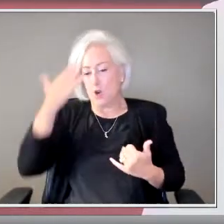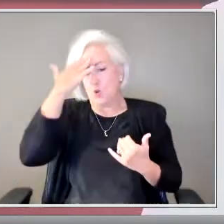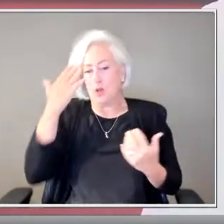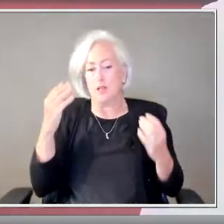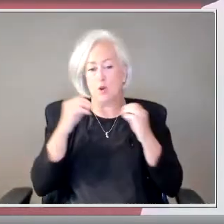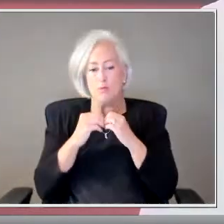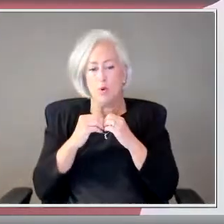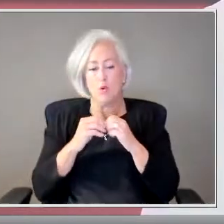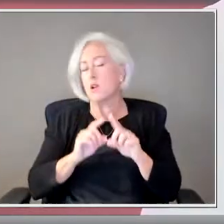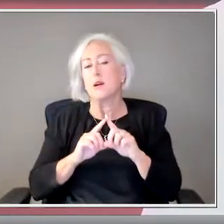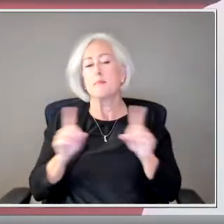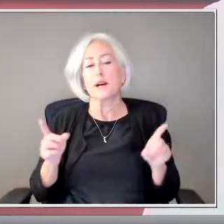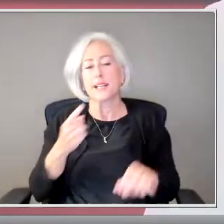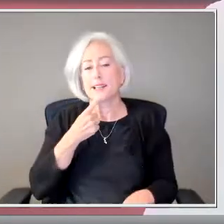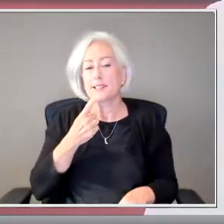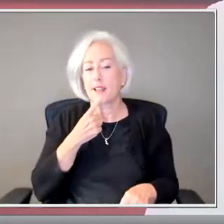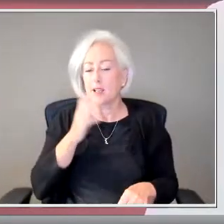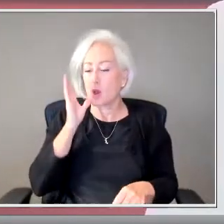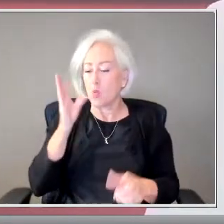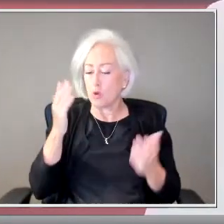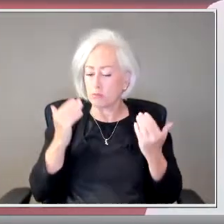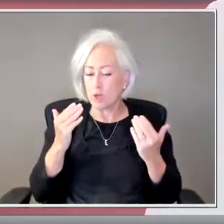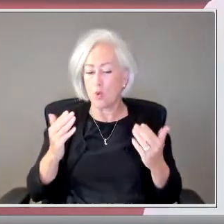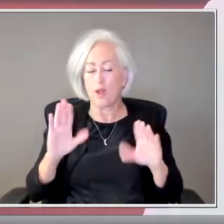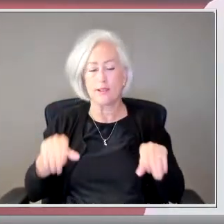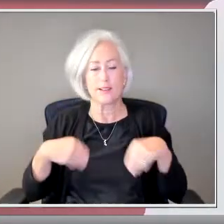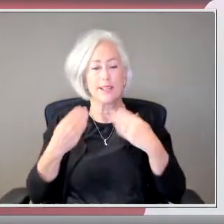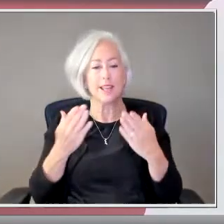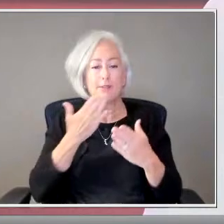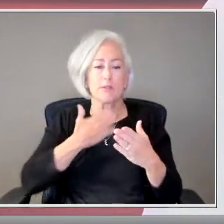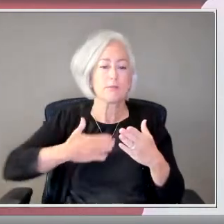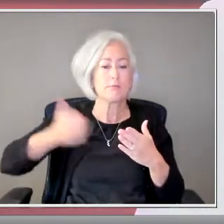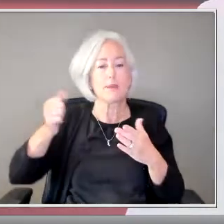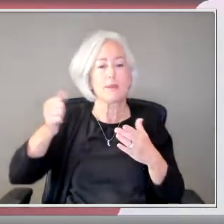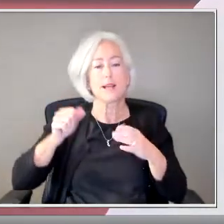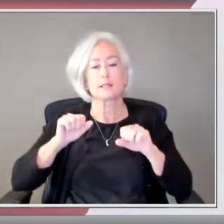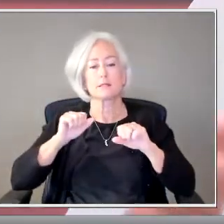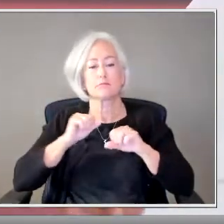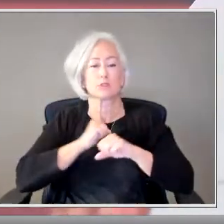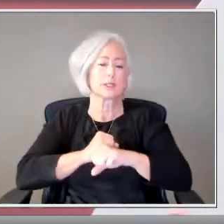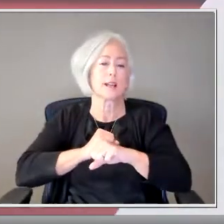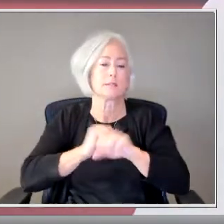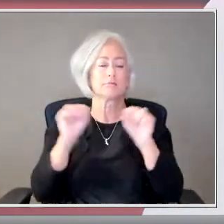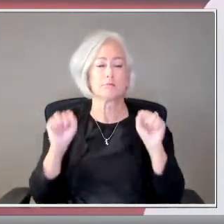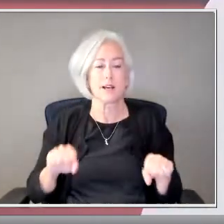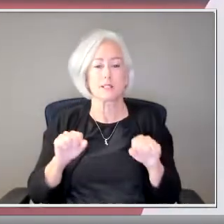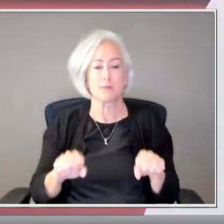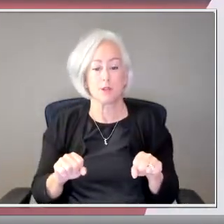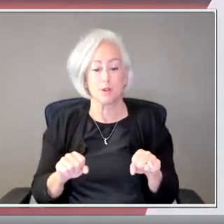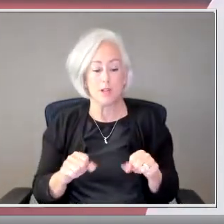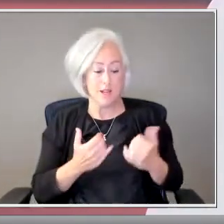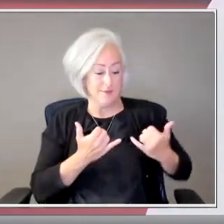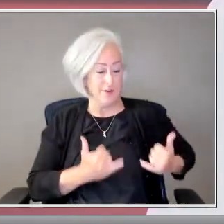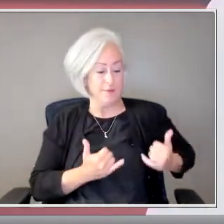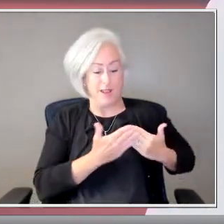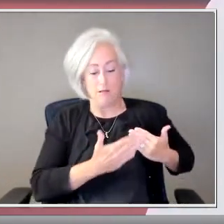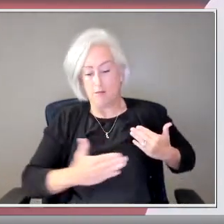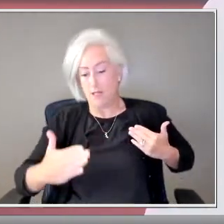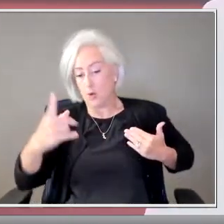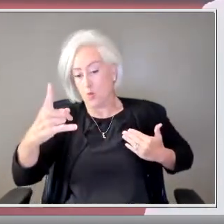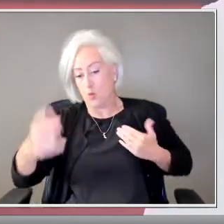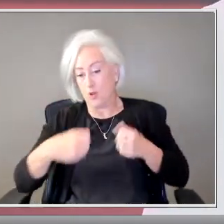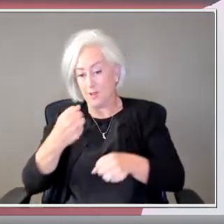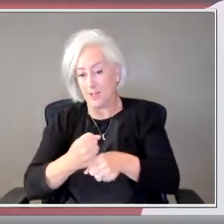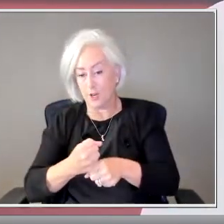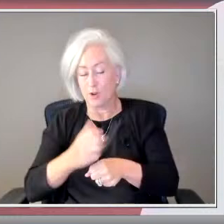just said, we're going to go ahead and give you the best protection we have available, because between now and a year from now, your greatest risk of